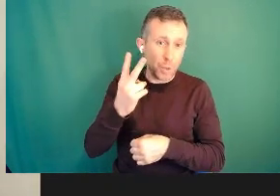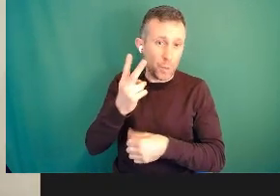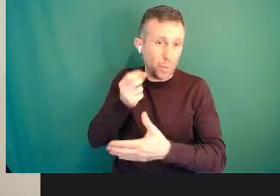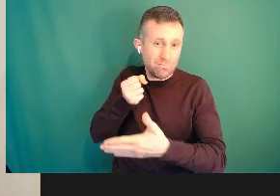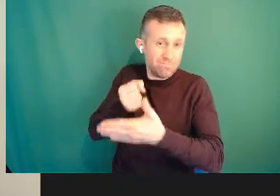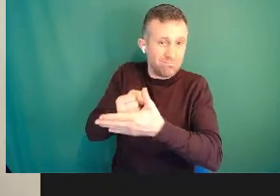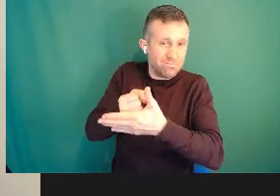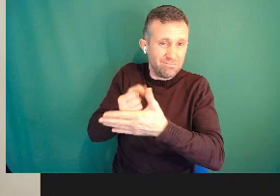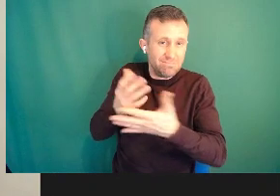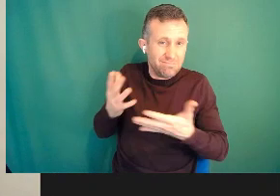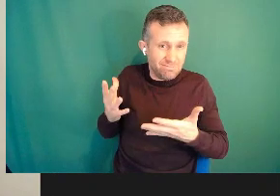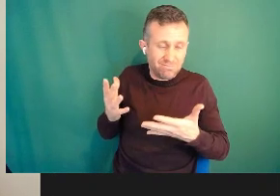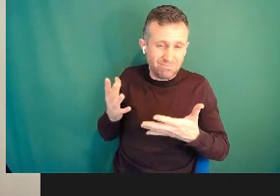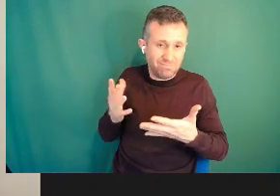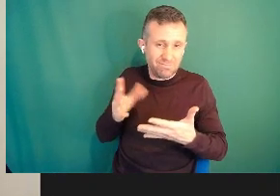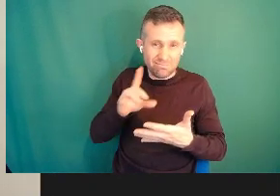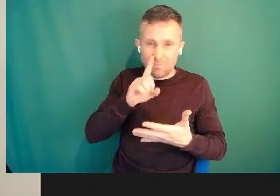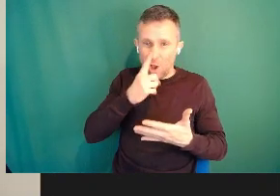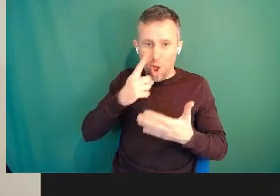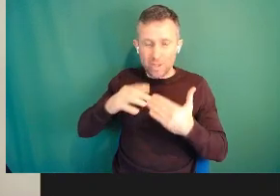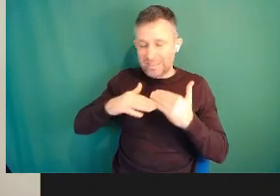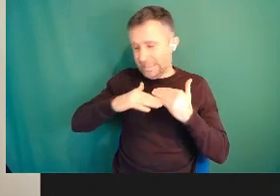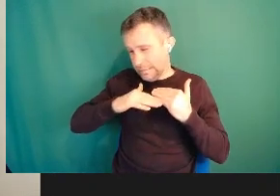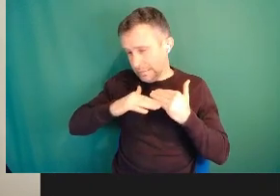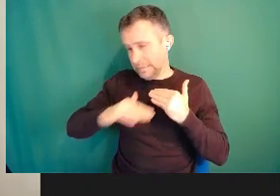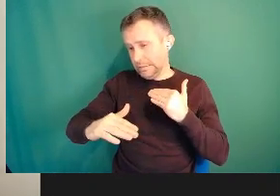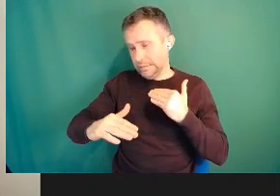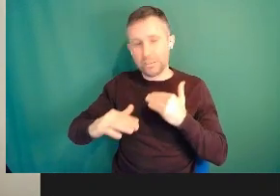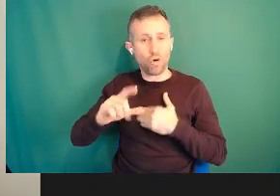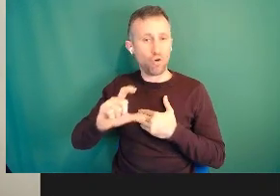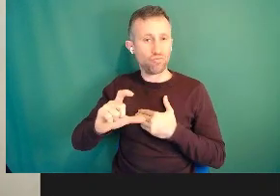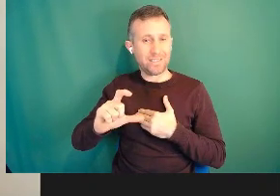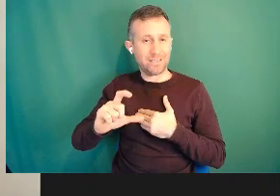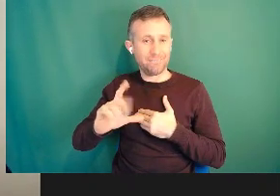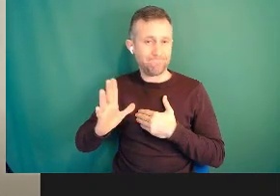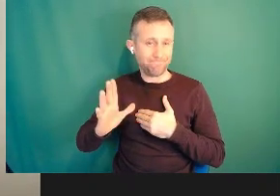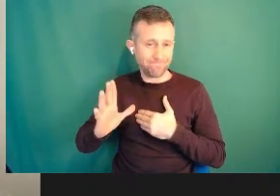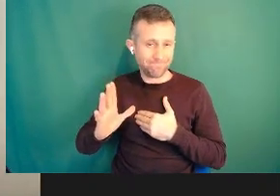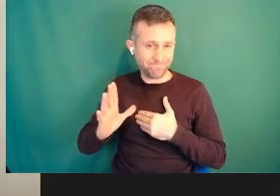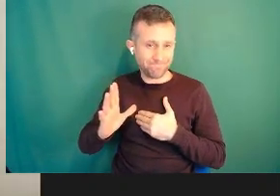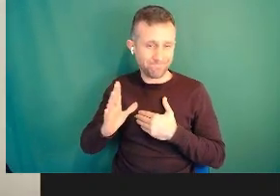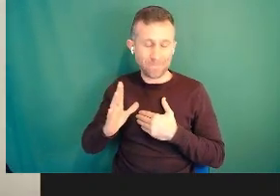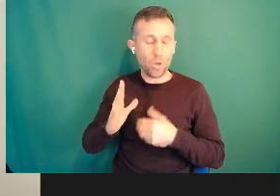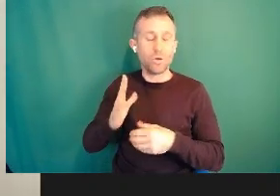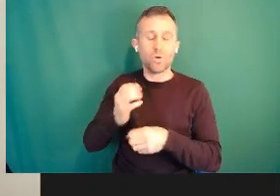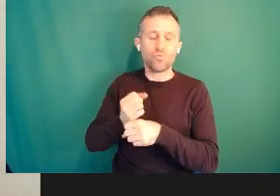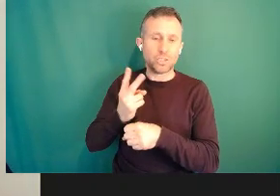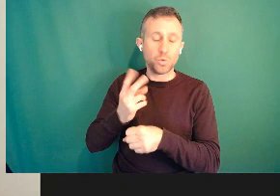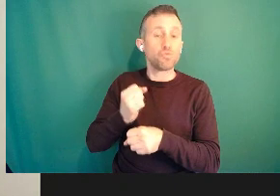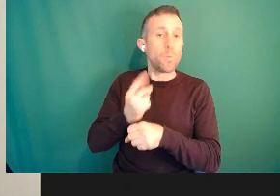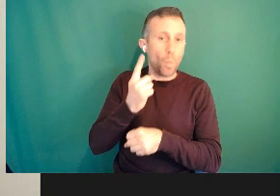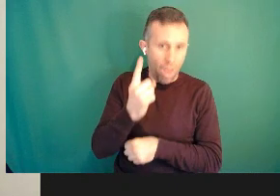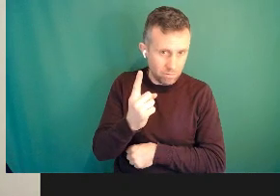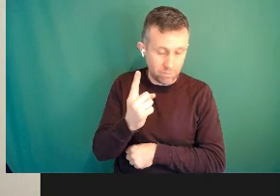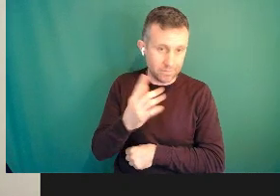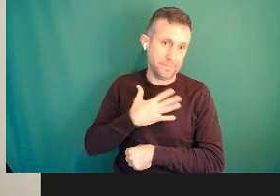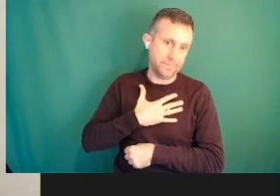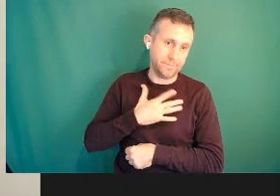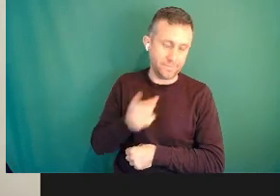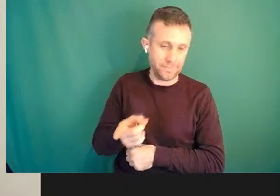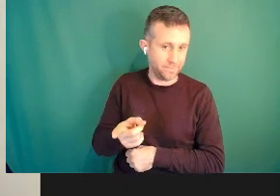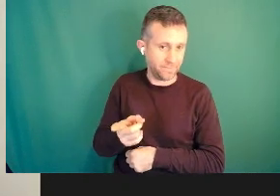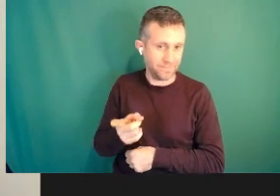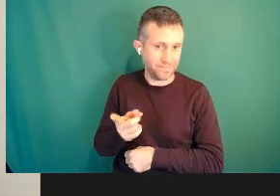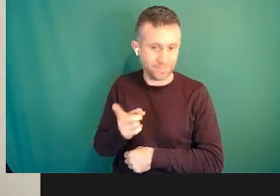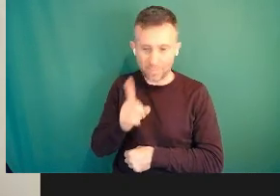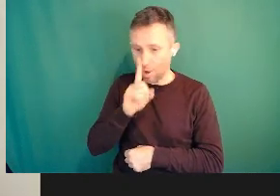surface. Being a Grade 1 listed building, putting paths, tarmac paths, is not very easy for us. You might be able to imagine.